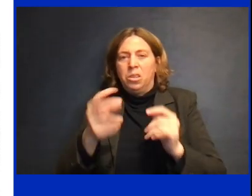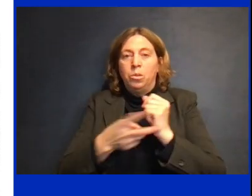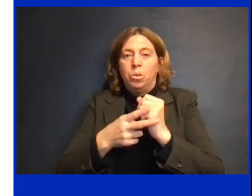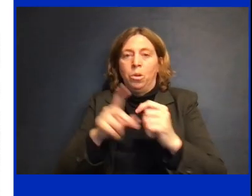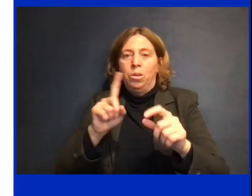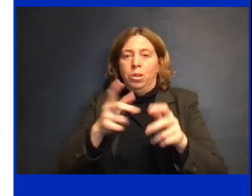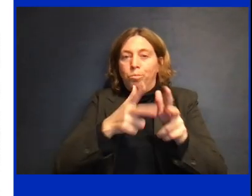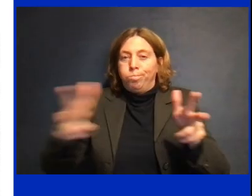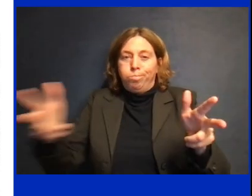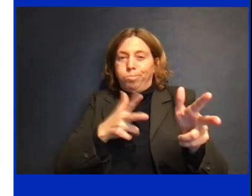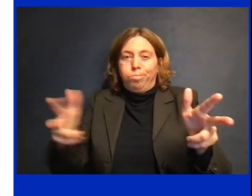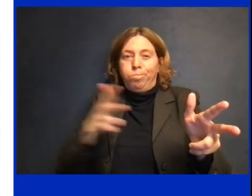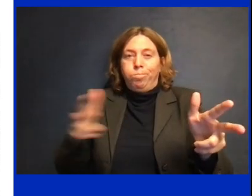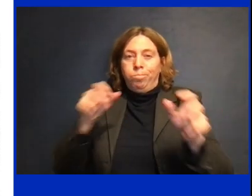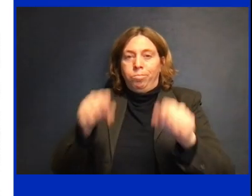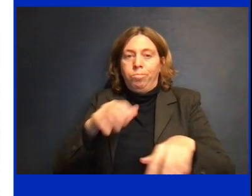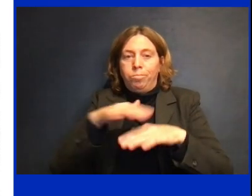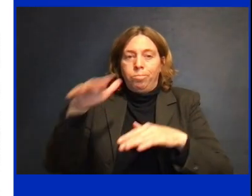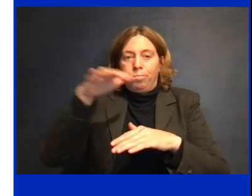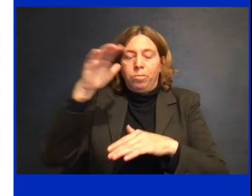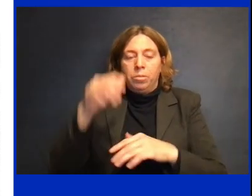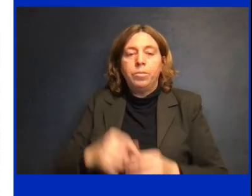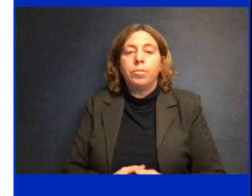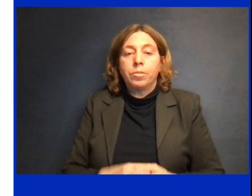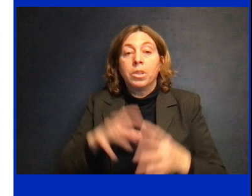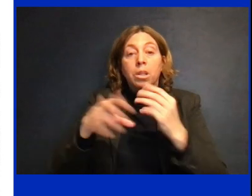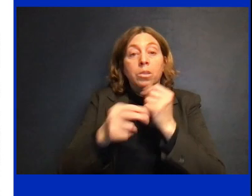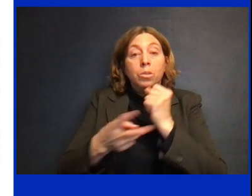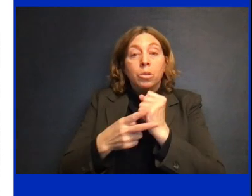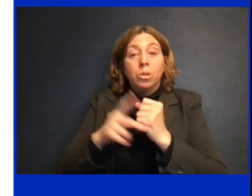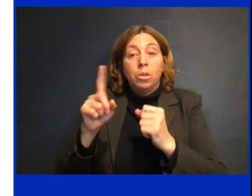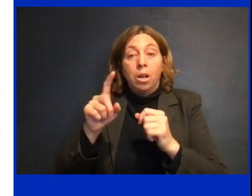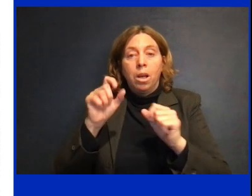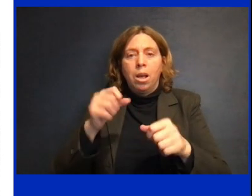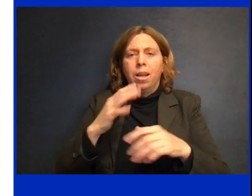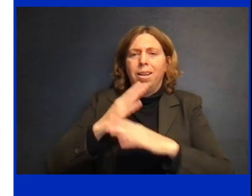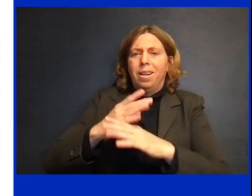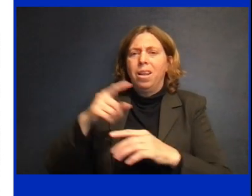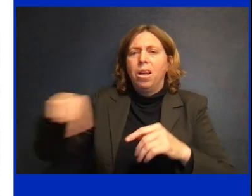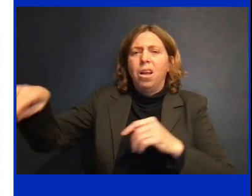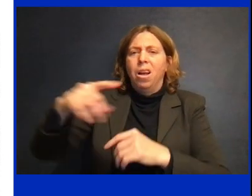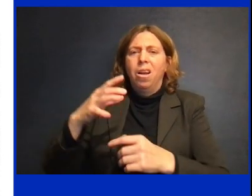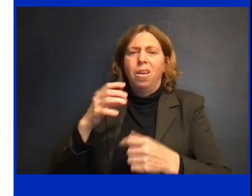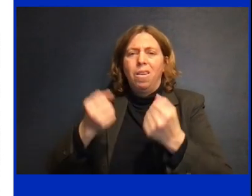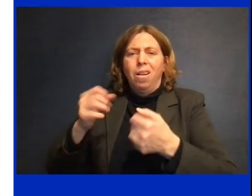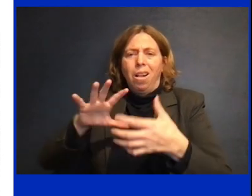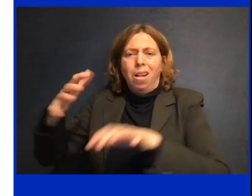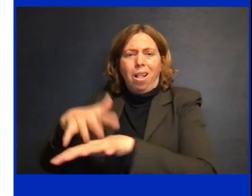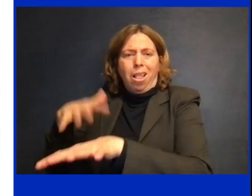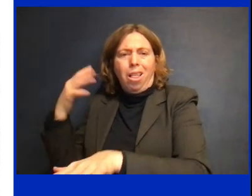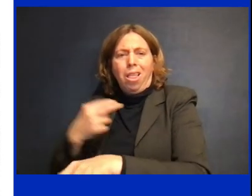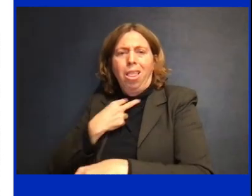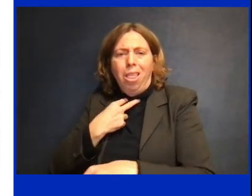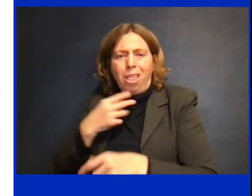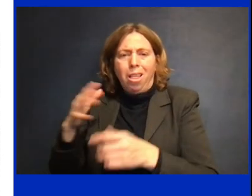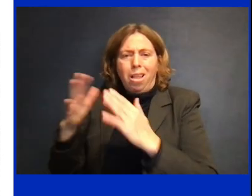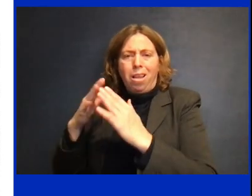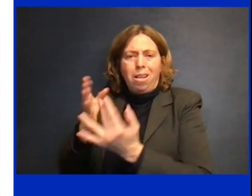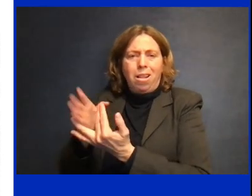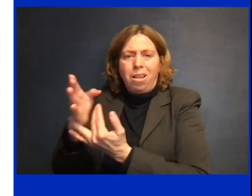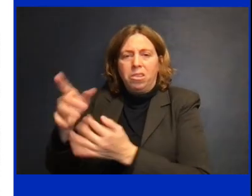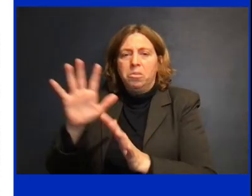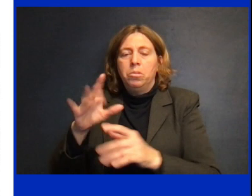350 storage spots. This additional storage space is anticipated to reduce vehicular congestion on city